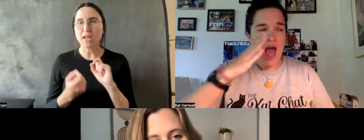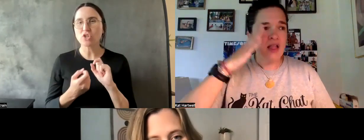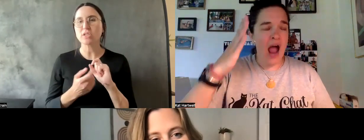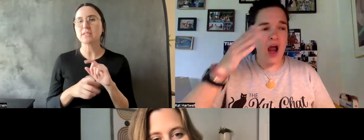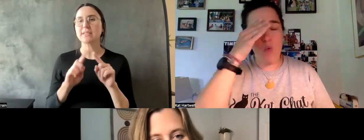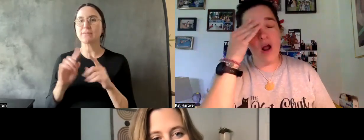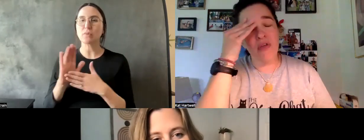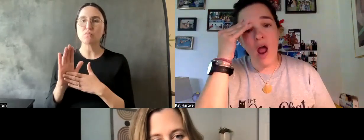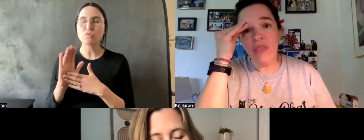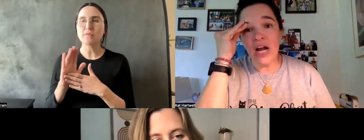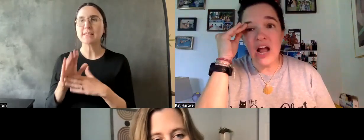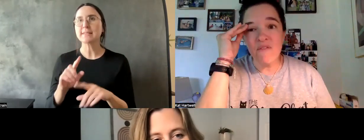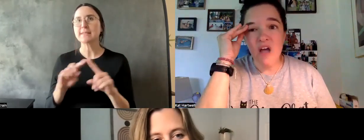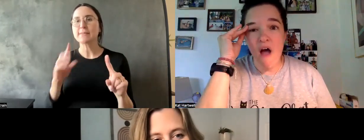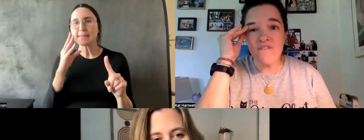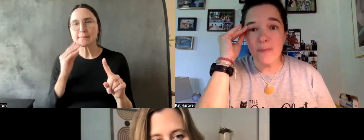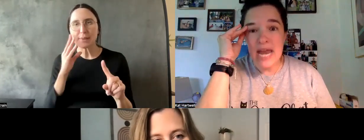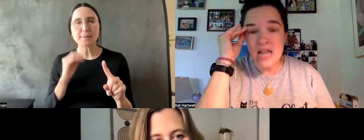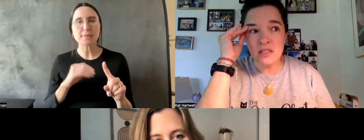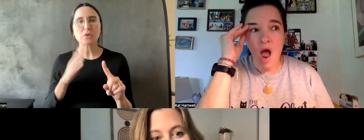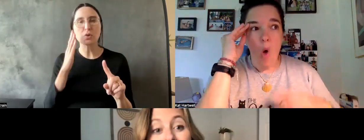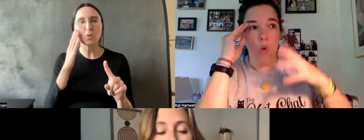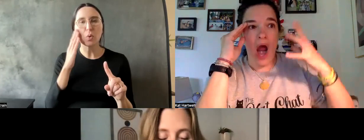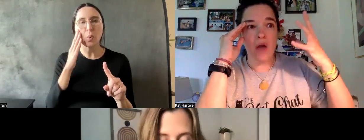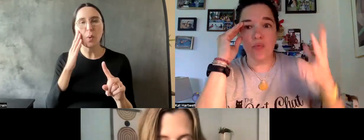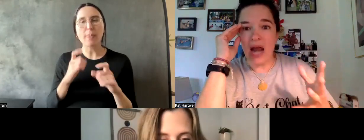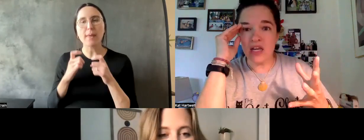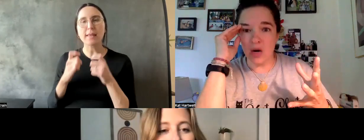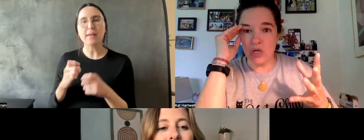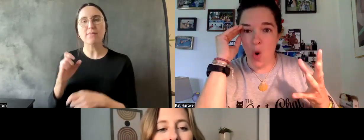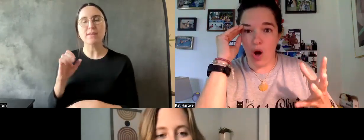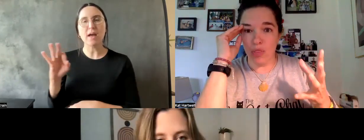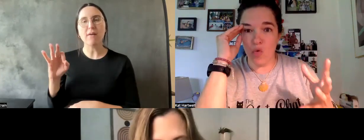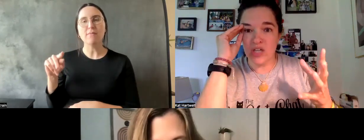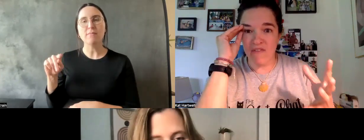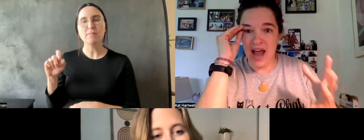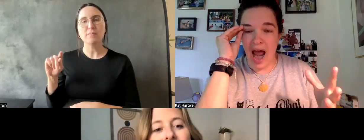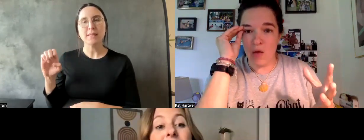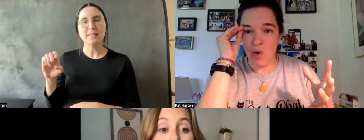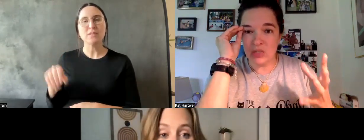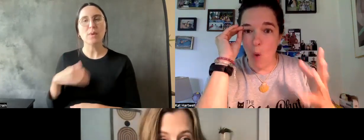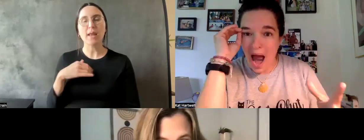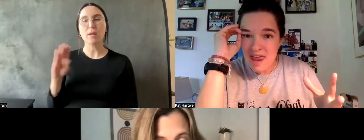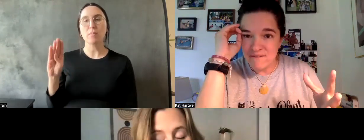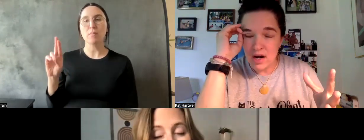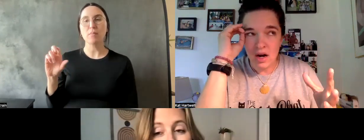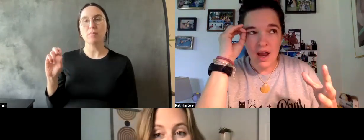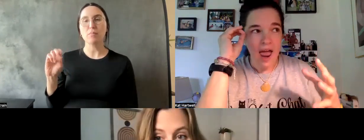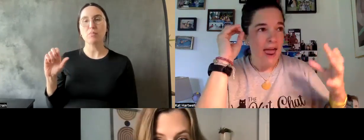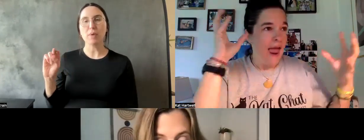movies, like with The Gift of Peace when Brendan was going through a tough time with his